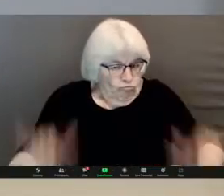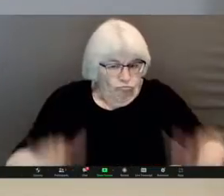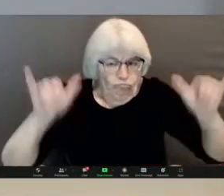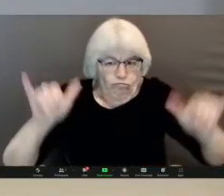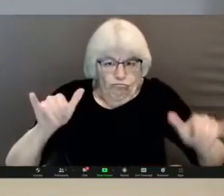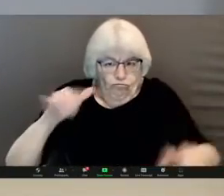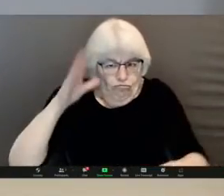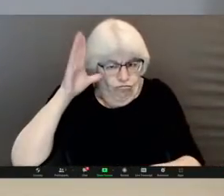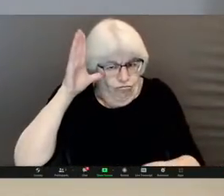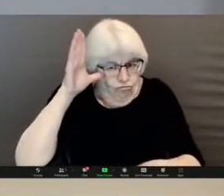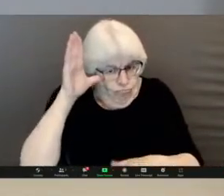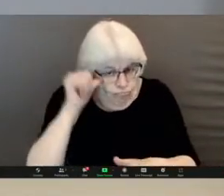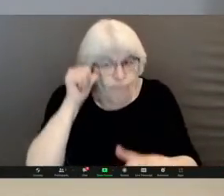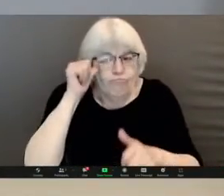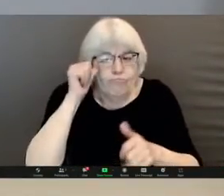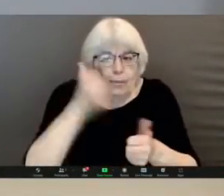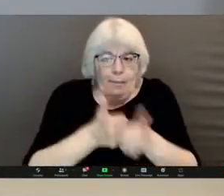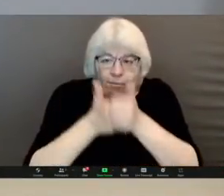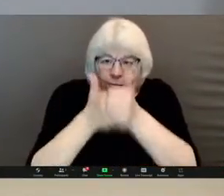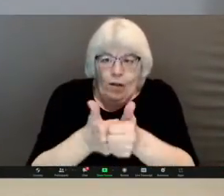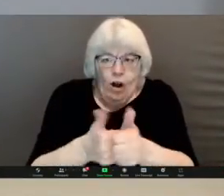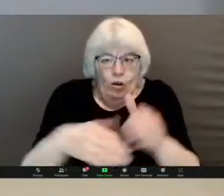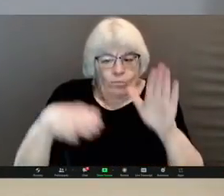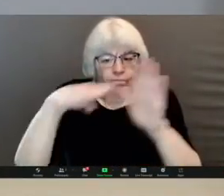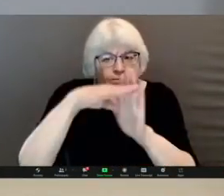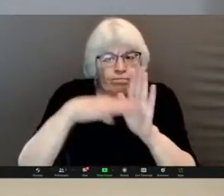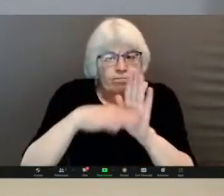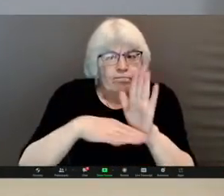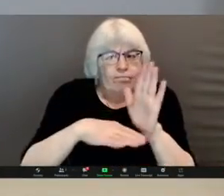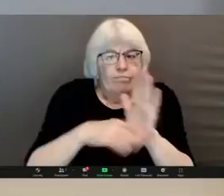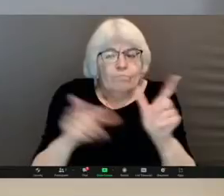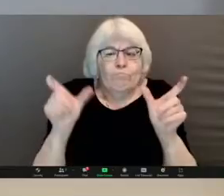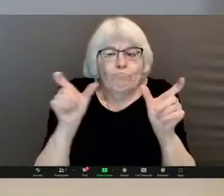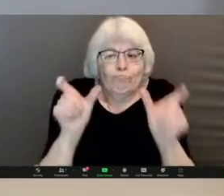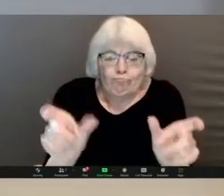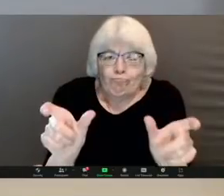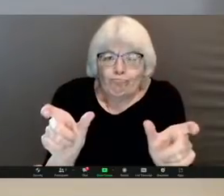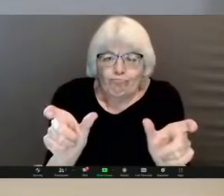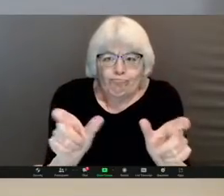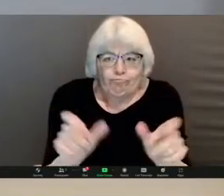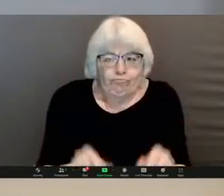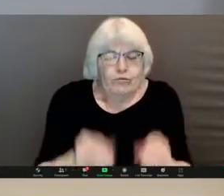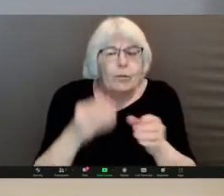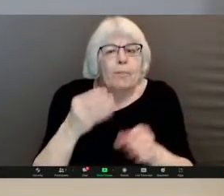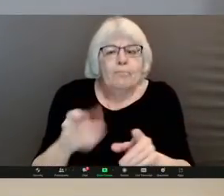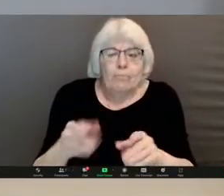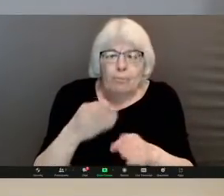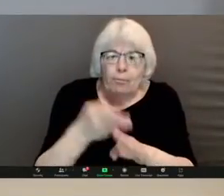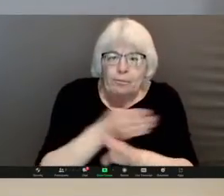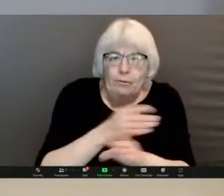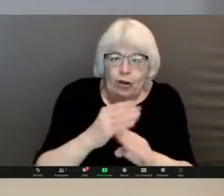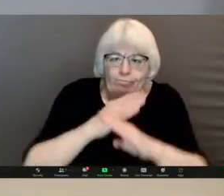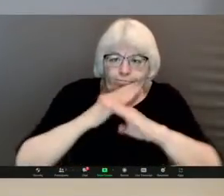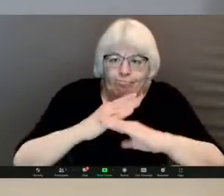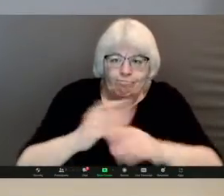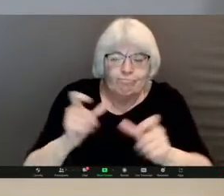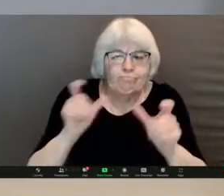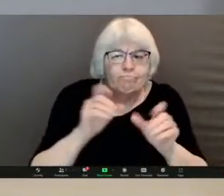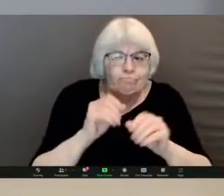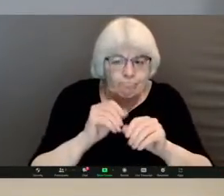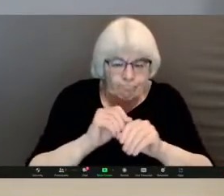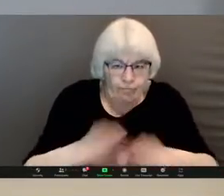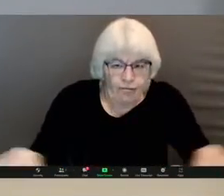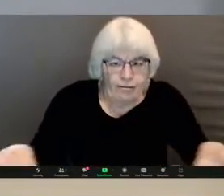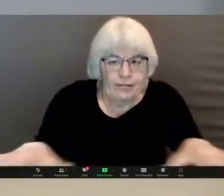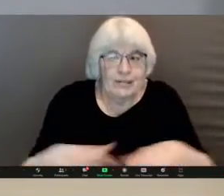containing transmission and PEI. Similar to some of the other jurisdictions in the country, PEI will be slowing